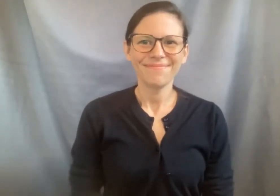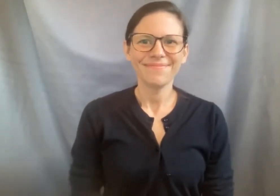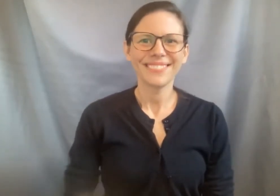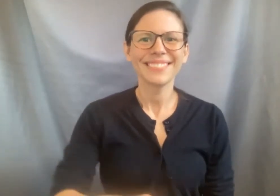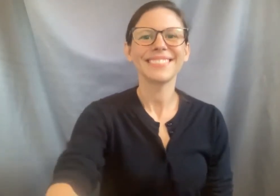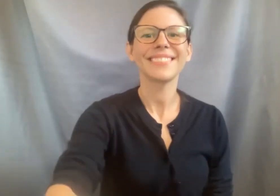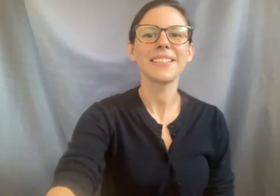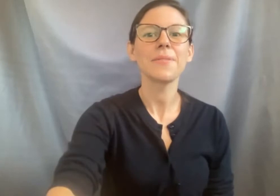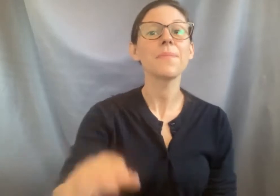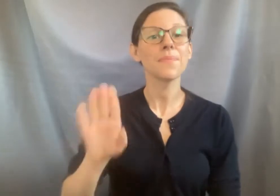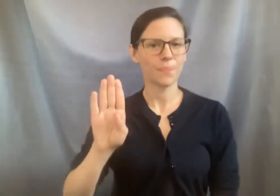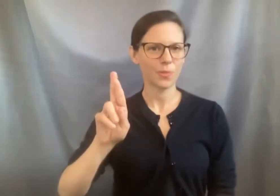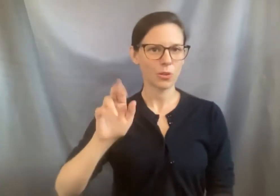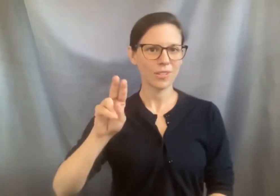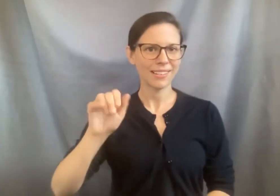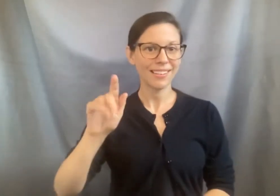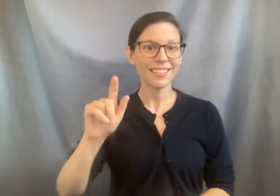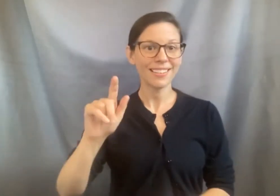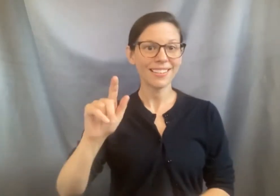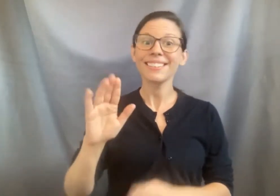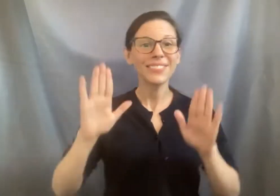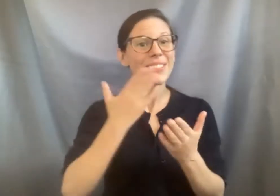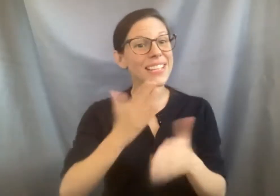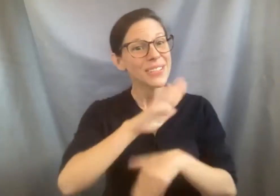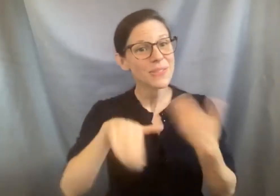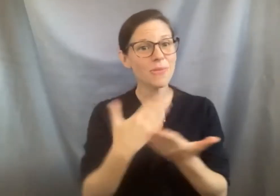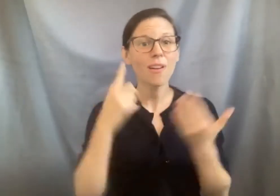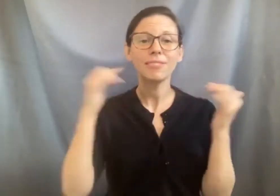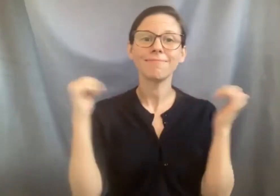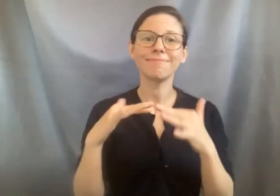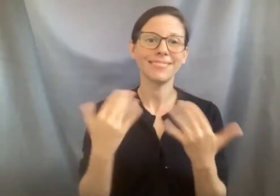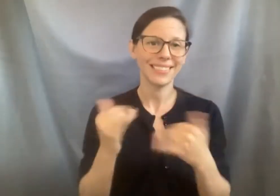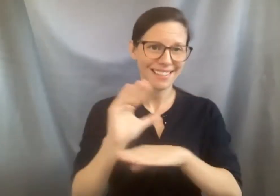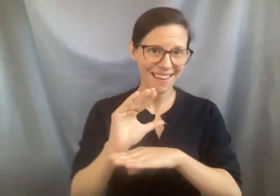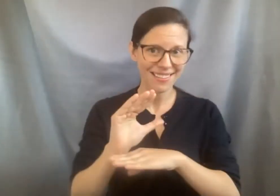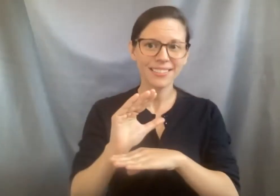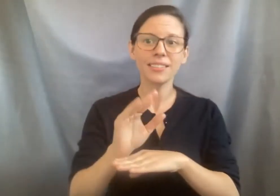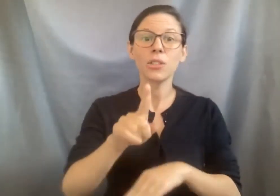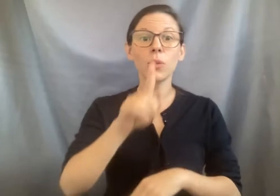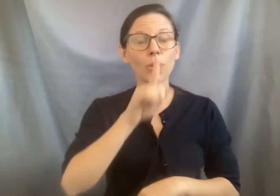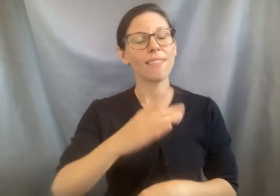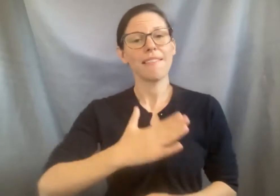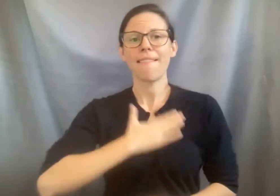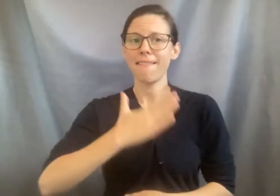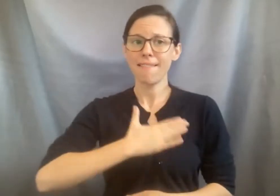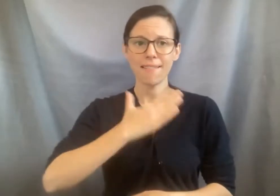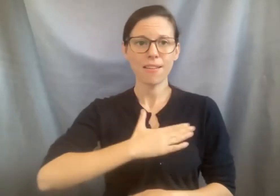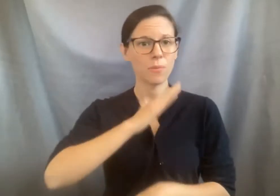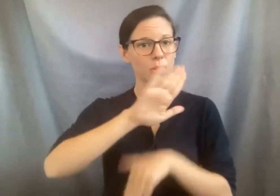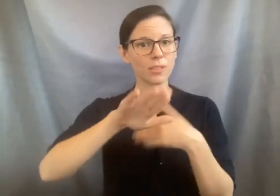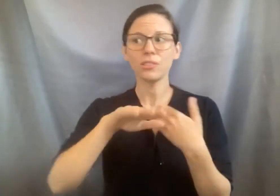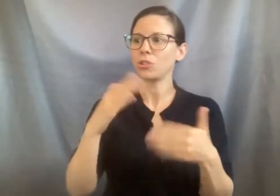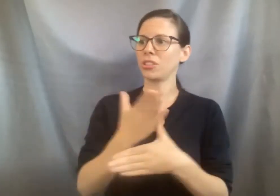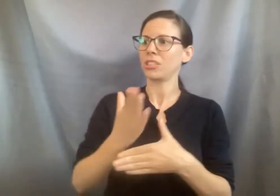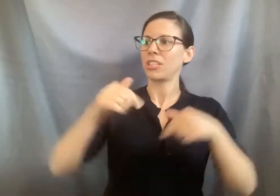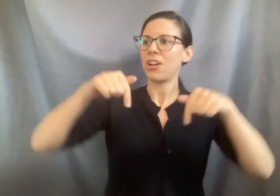Excellent. Thank you so much, everyone, for being here tonight. We are so happy to share this space with